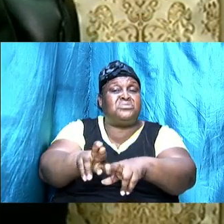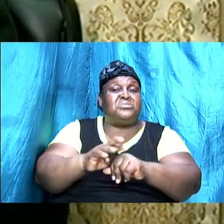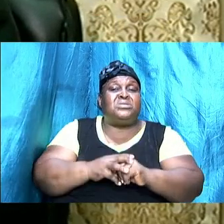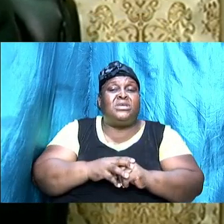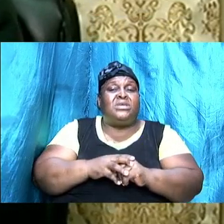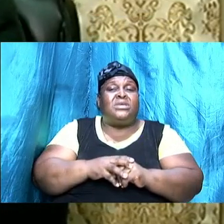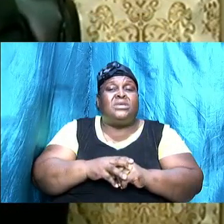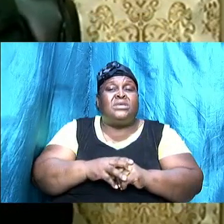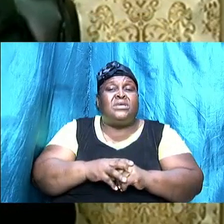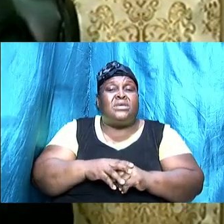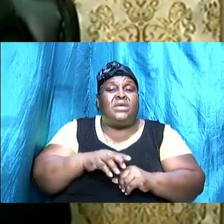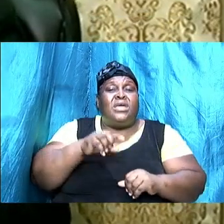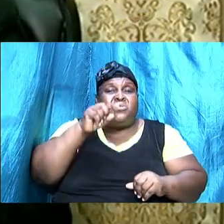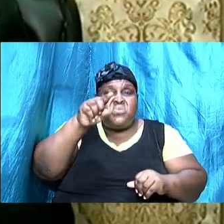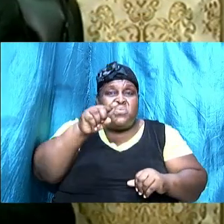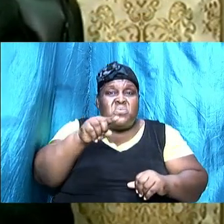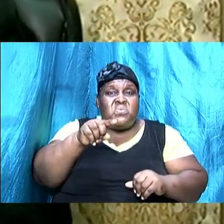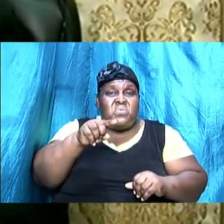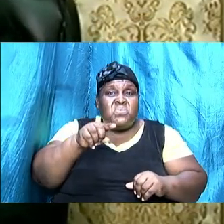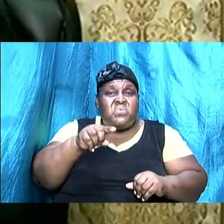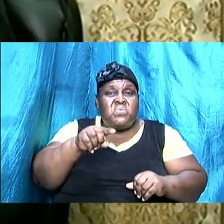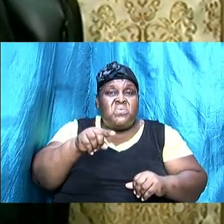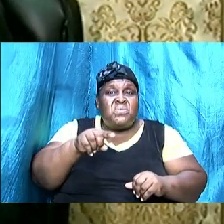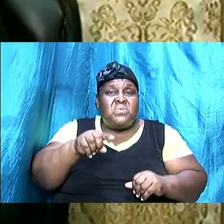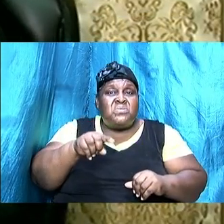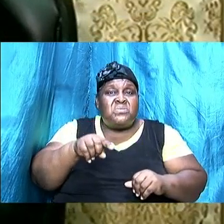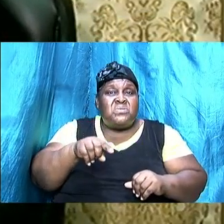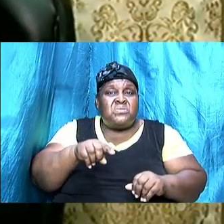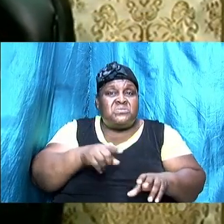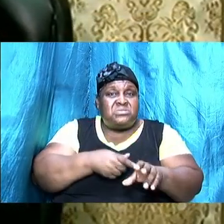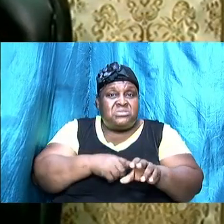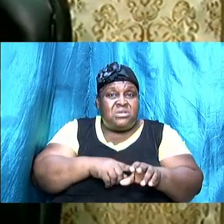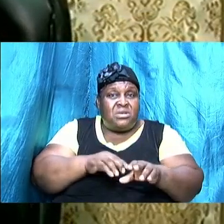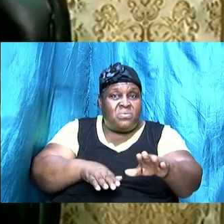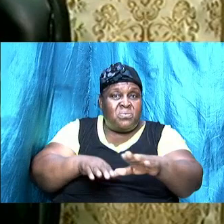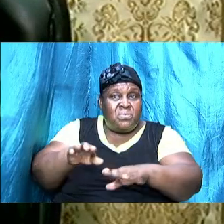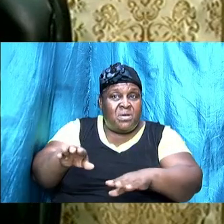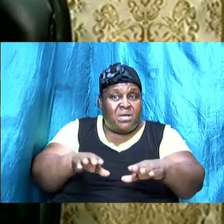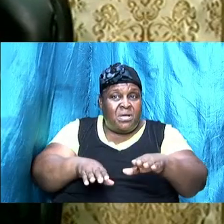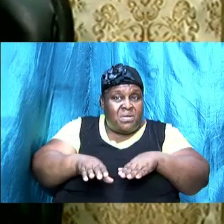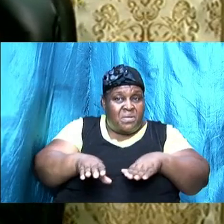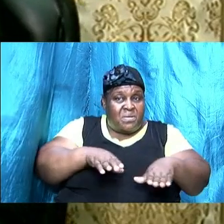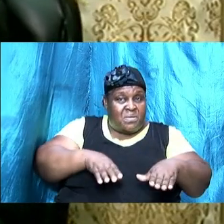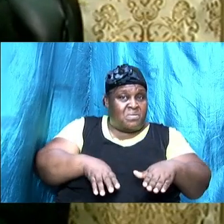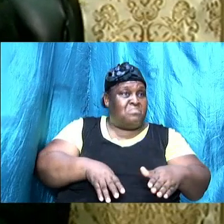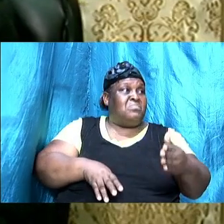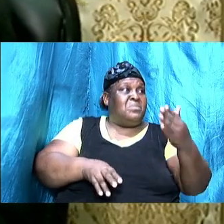And then you start to walk, but you're going back way up the road. You know something is wrong with that body.